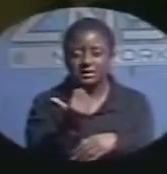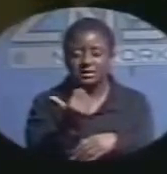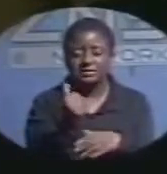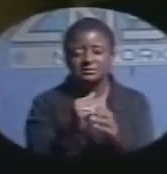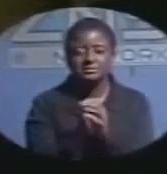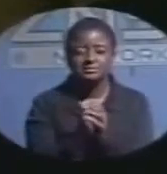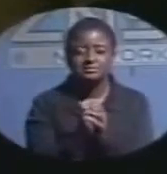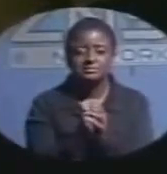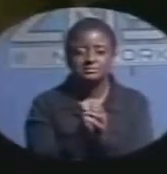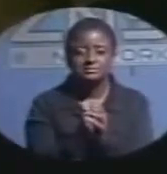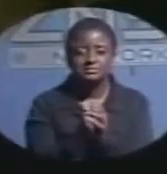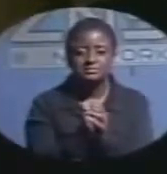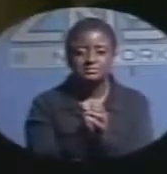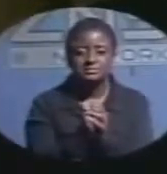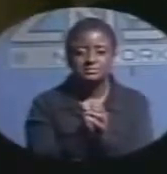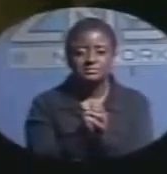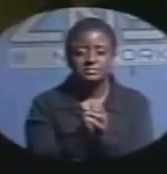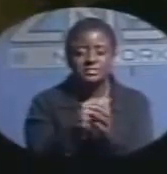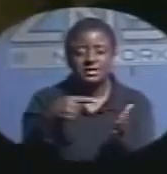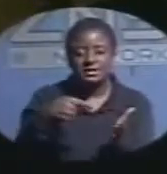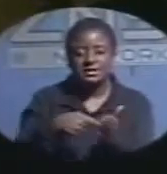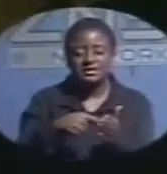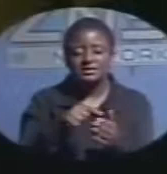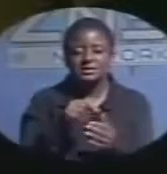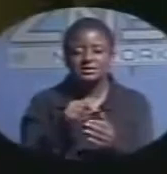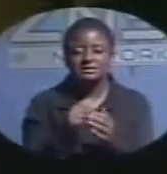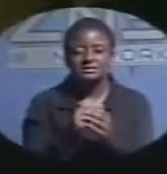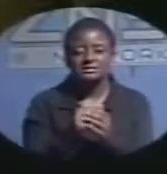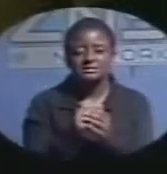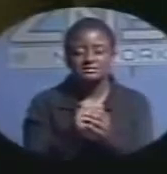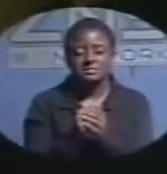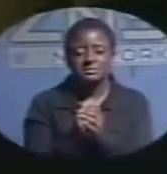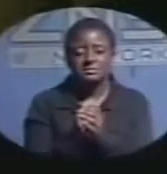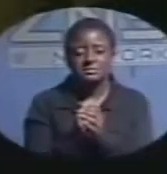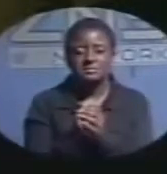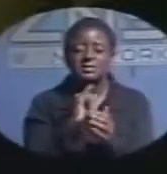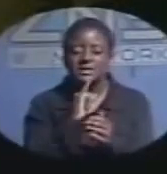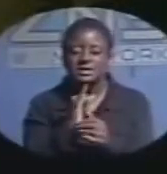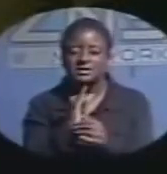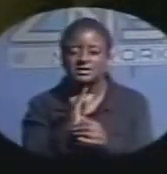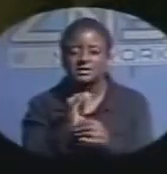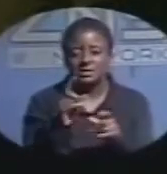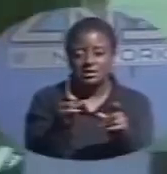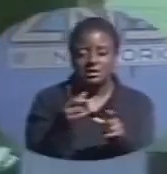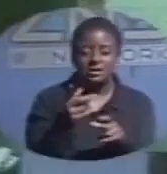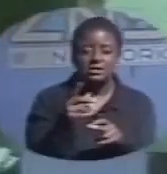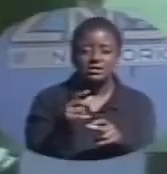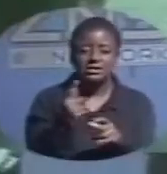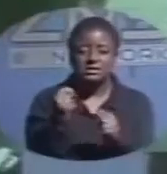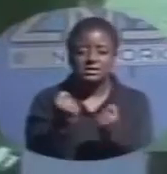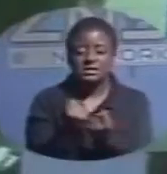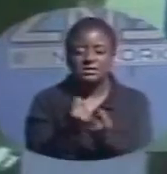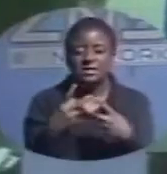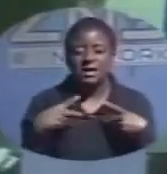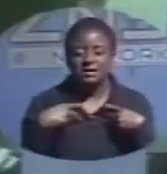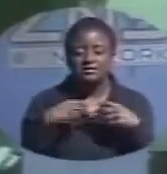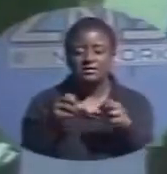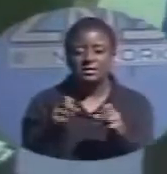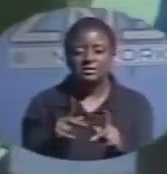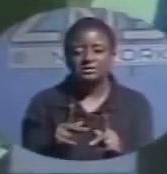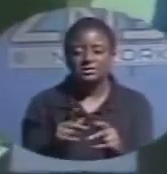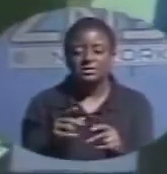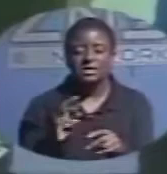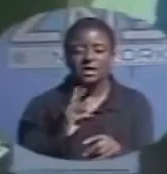Toronto. This is now the team that could have a chance to also get into the Olympics now. Say thank you to Peter